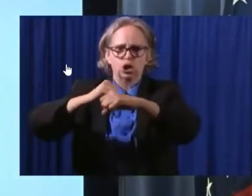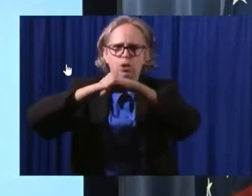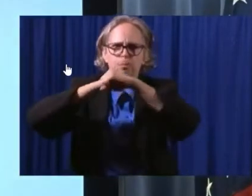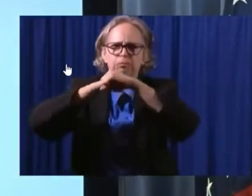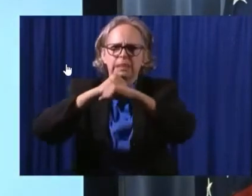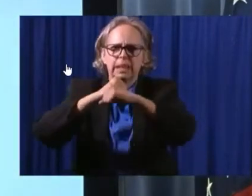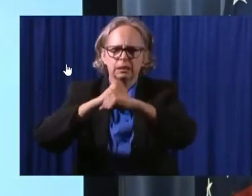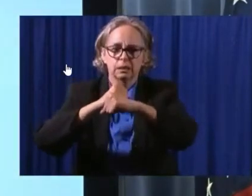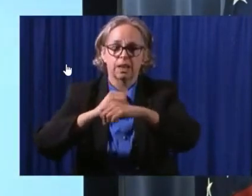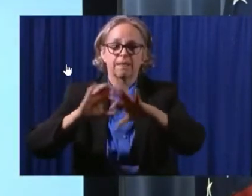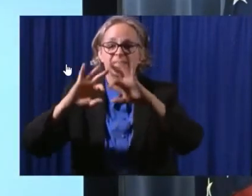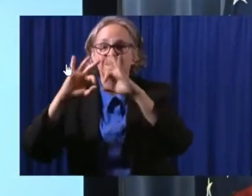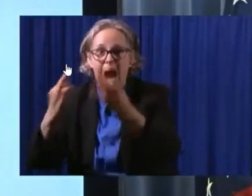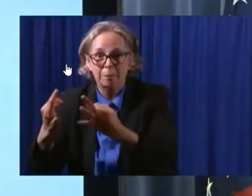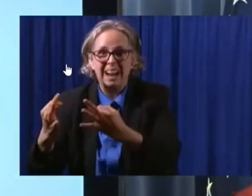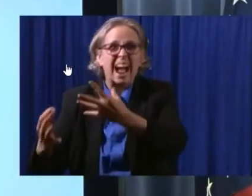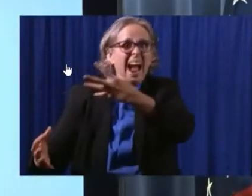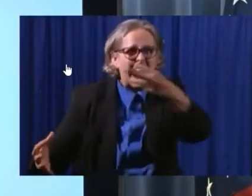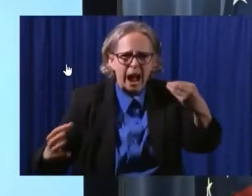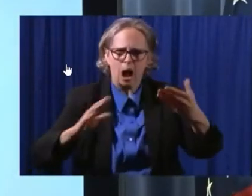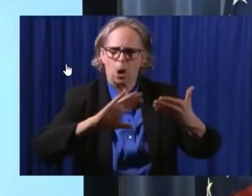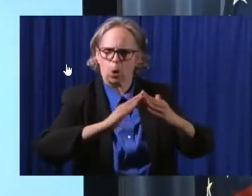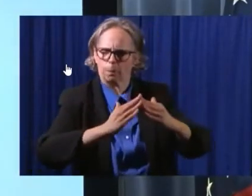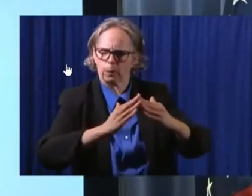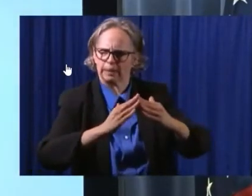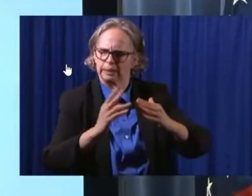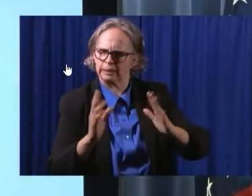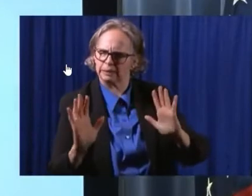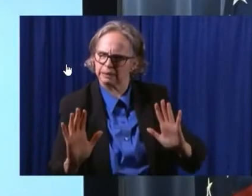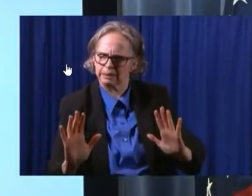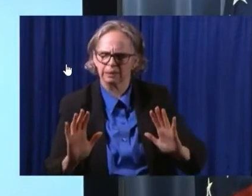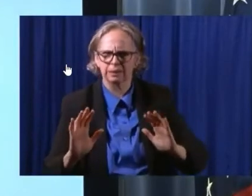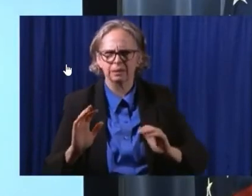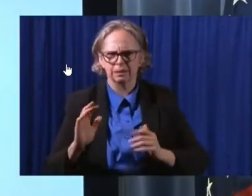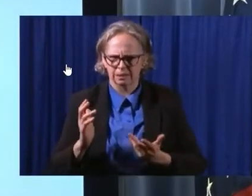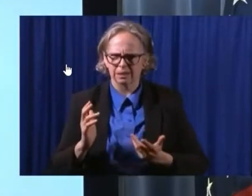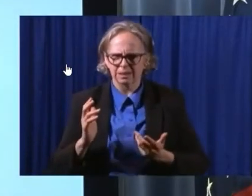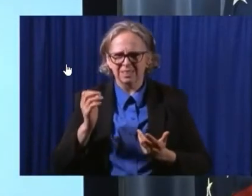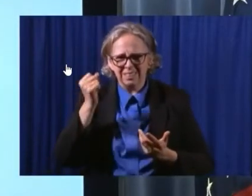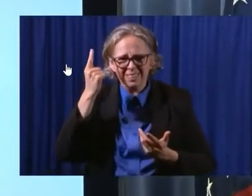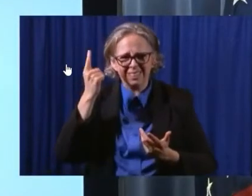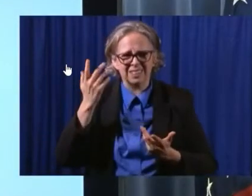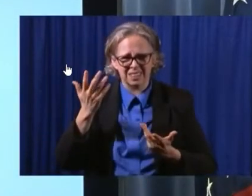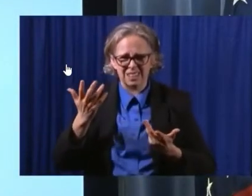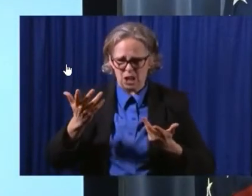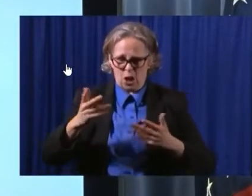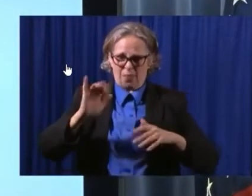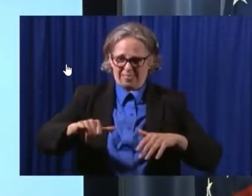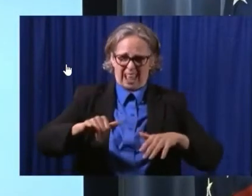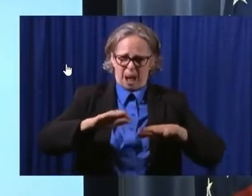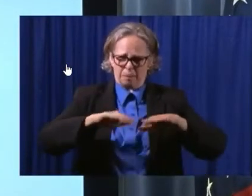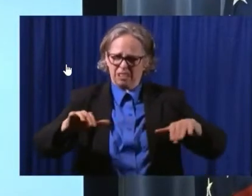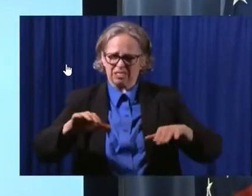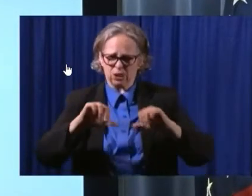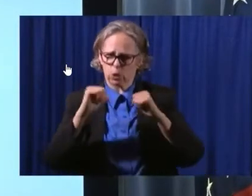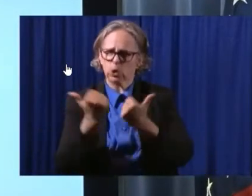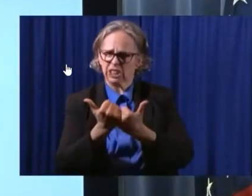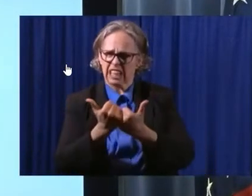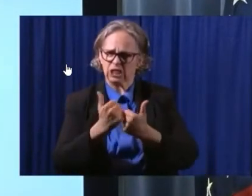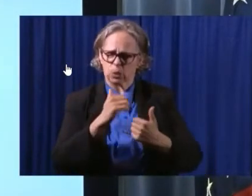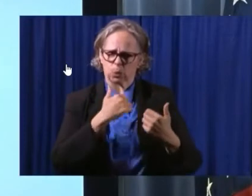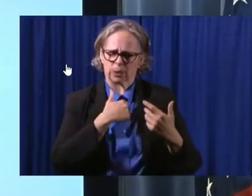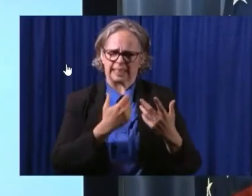Pediatrics recently published some guidelines which are very similar to the guidelines that Dr. DeWine and his staff are going to be putting out today.